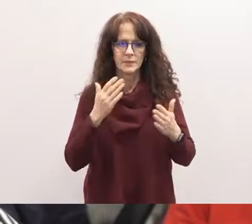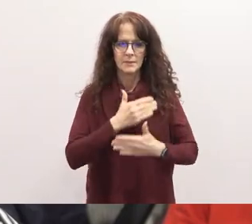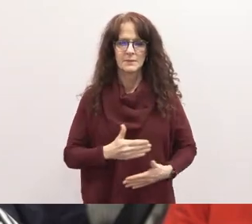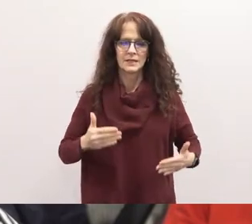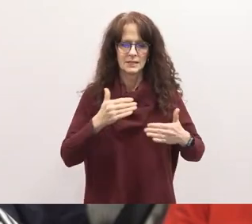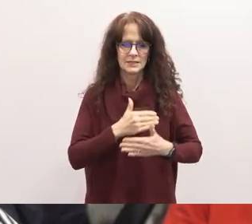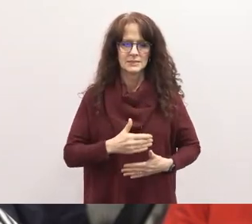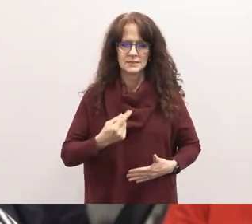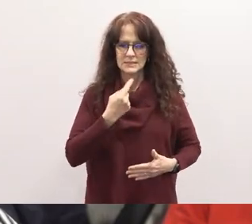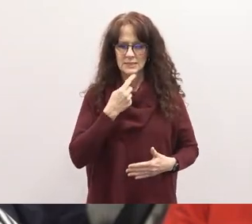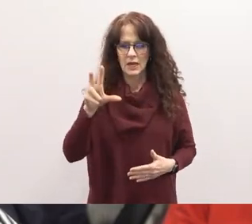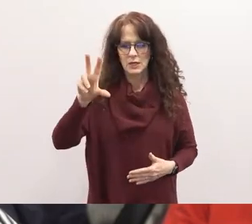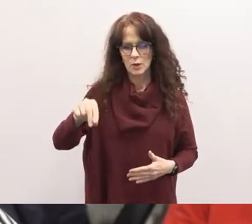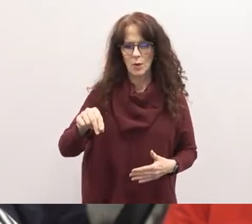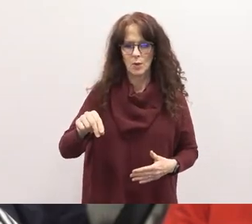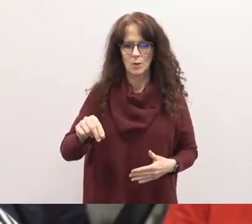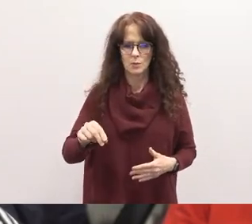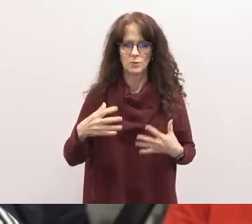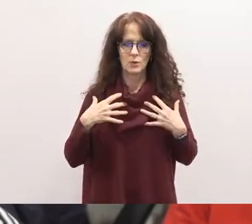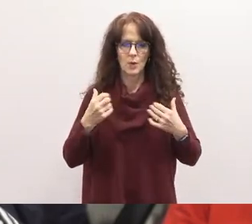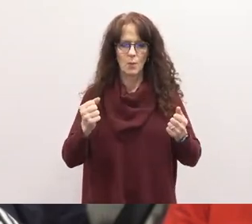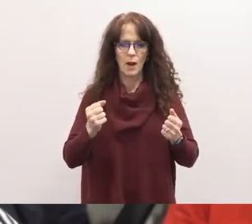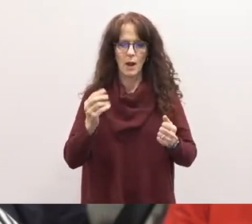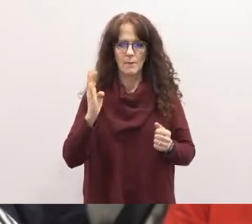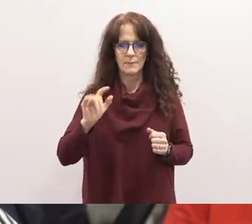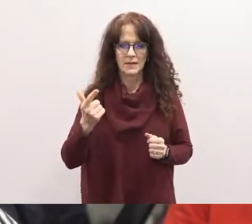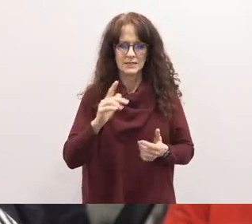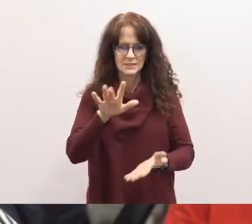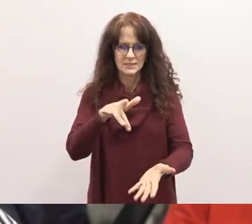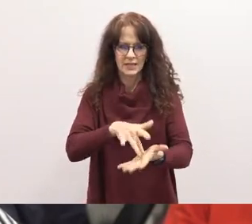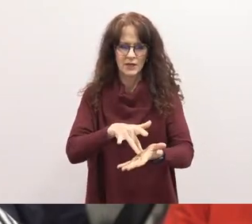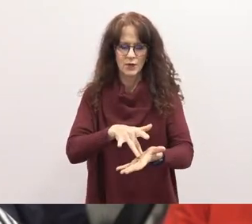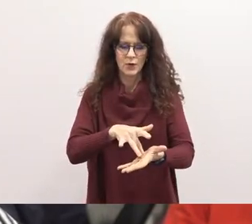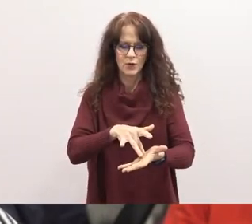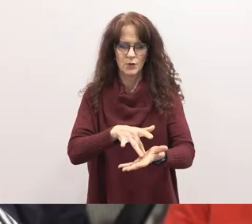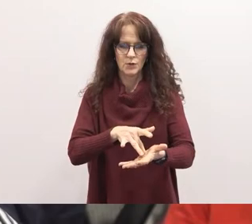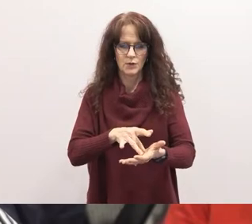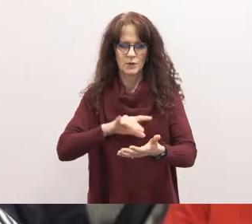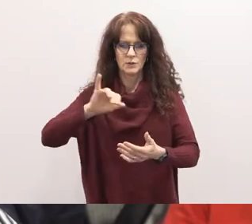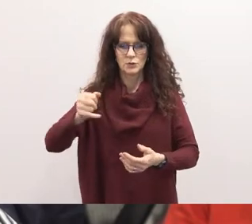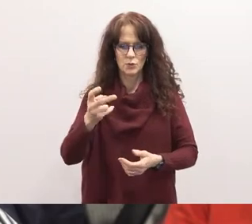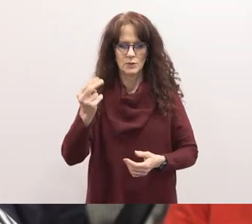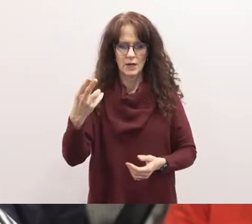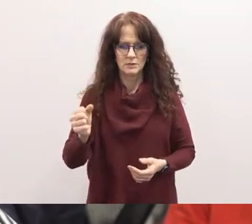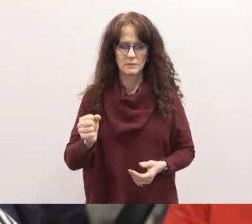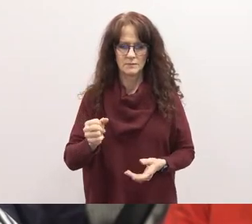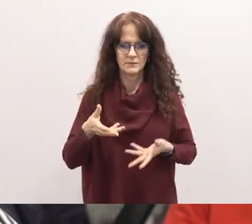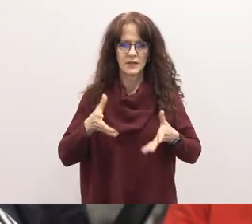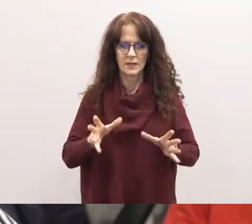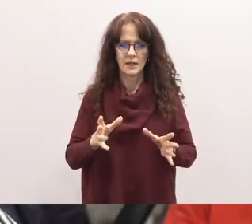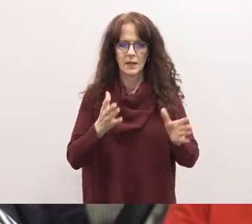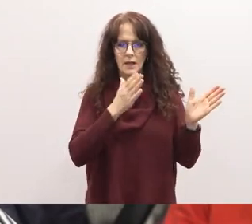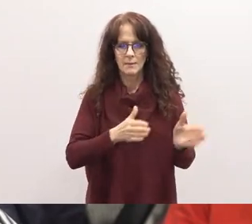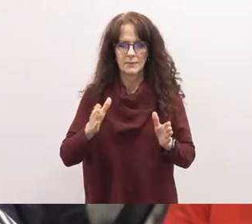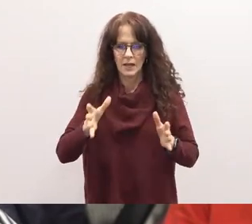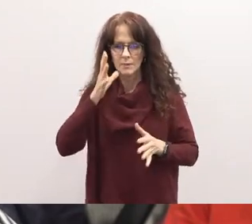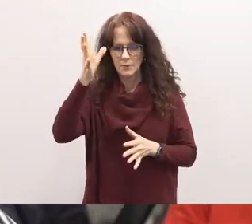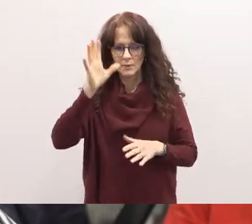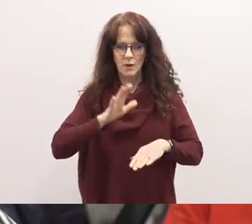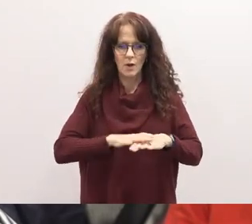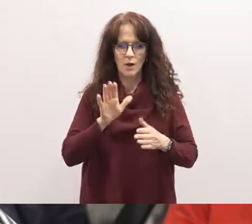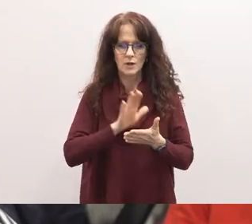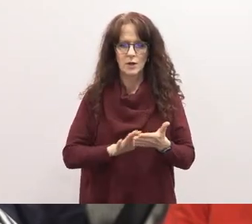Please say no to the Well-Being Center at Jordan High School. This is allowing Planned Parenthood on our